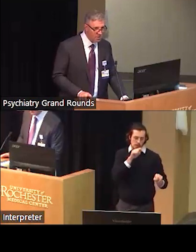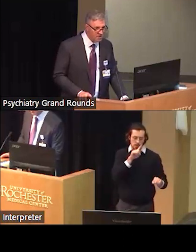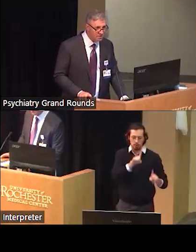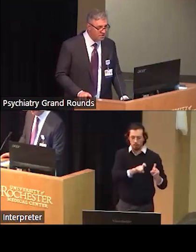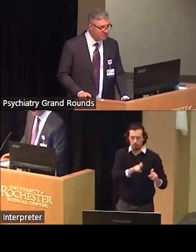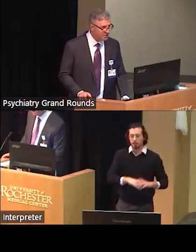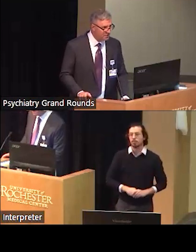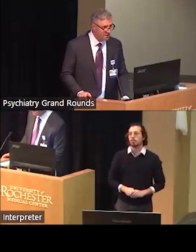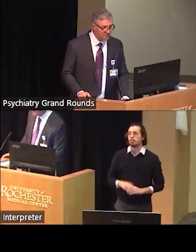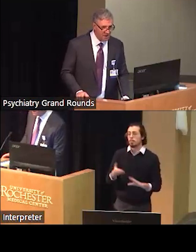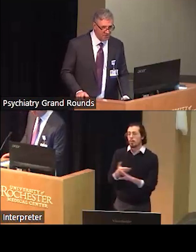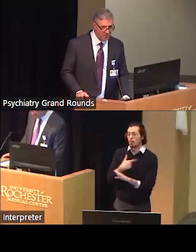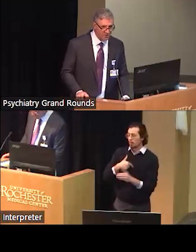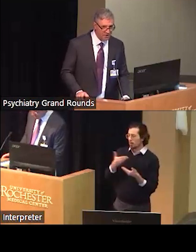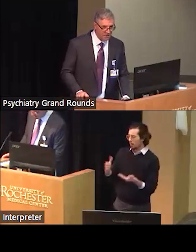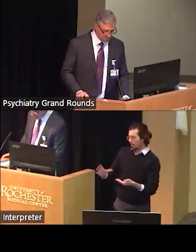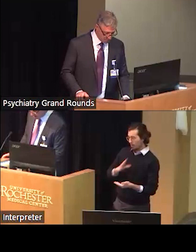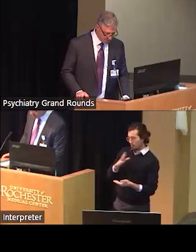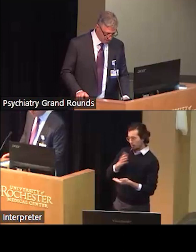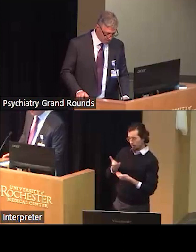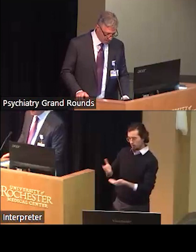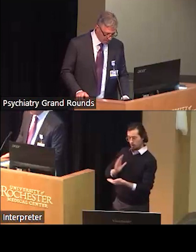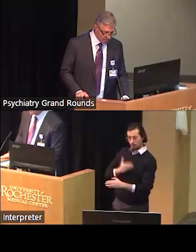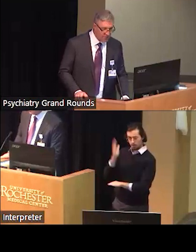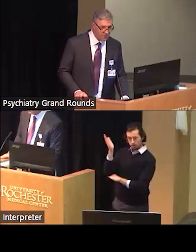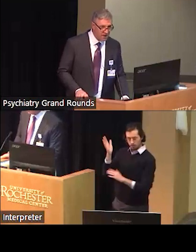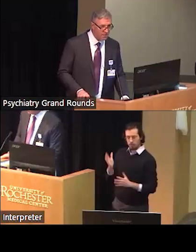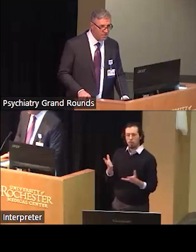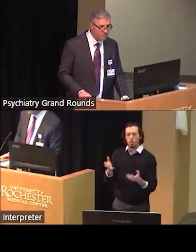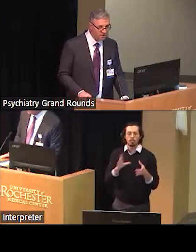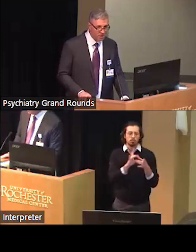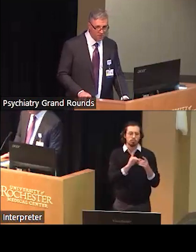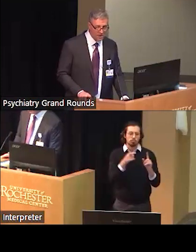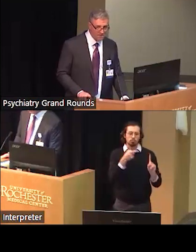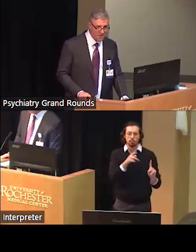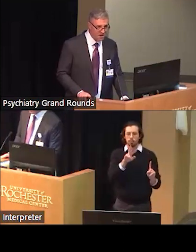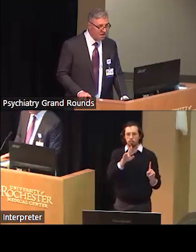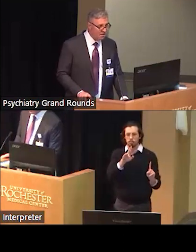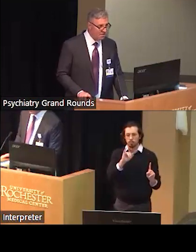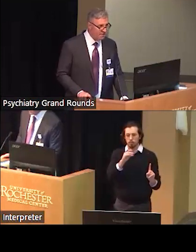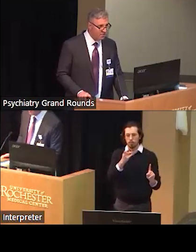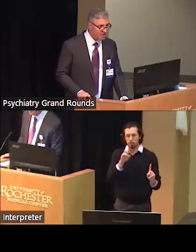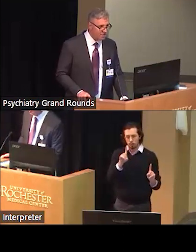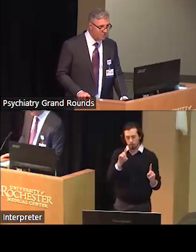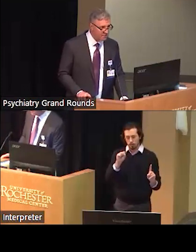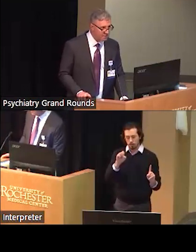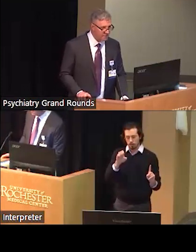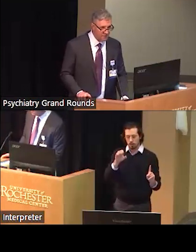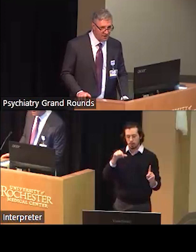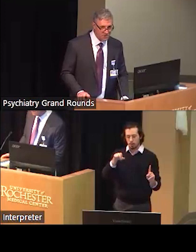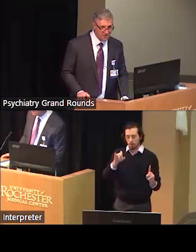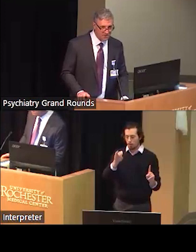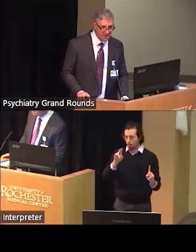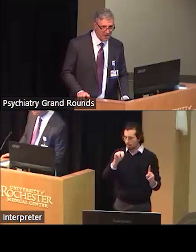do formal introductions of Dr. Privitera, I want to introduce Dr. Richard Cecconi, the founding director